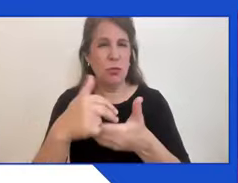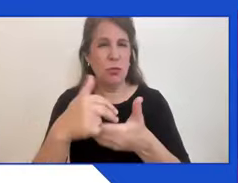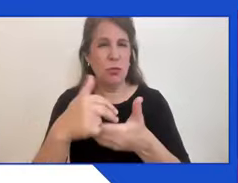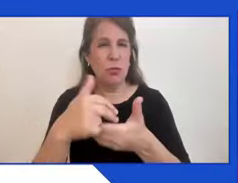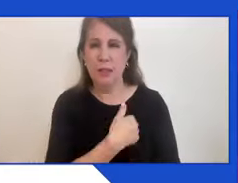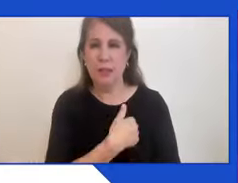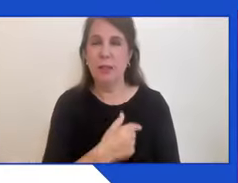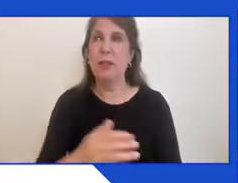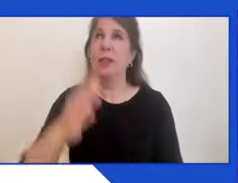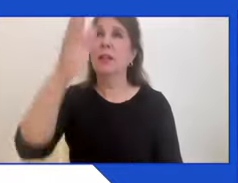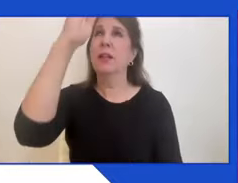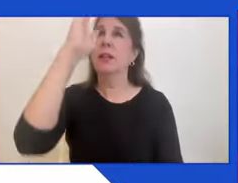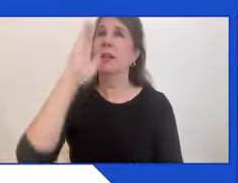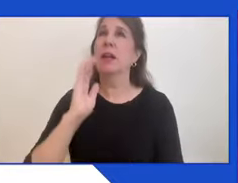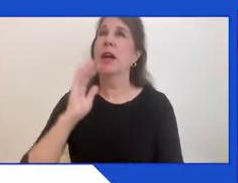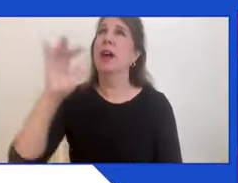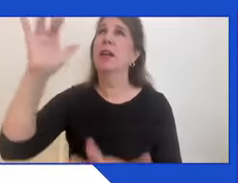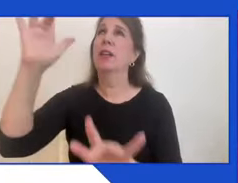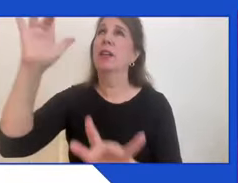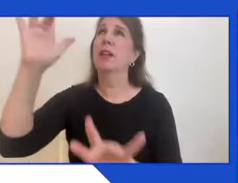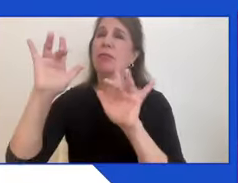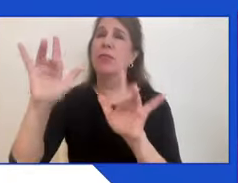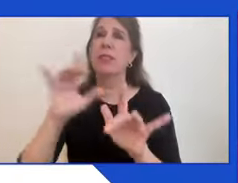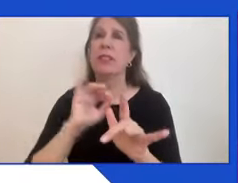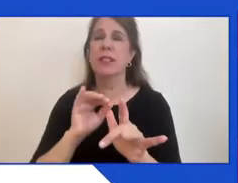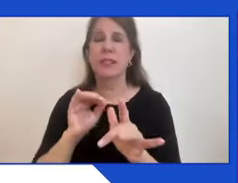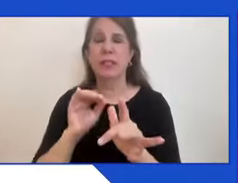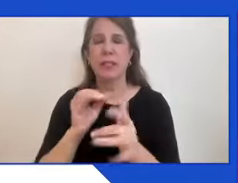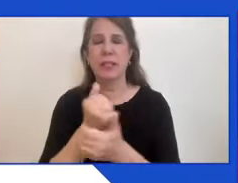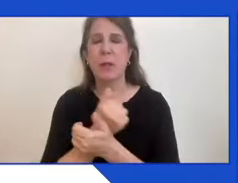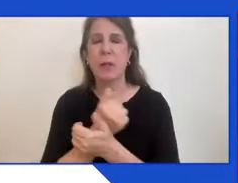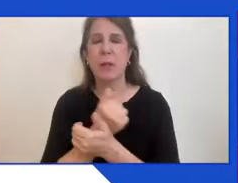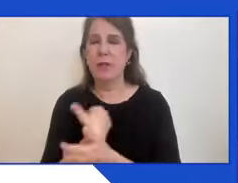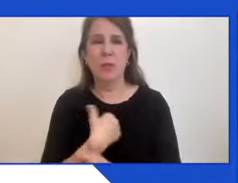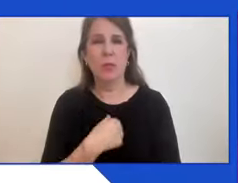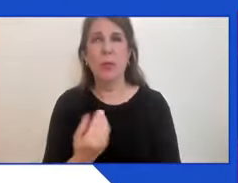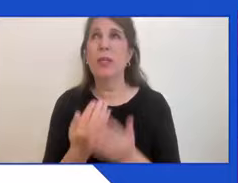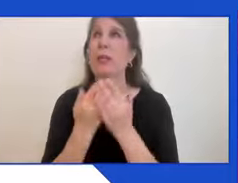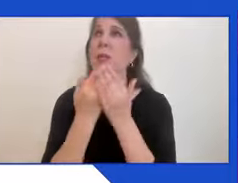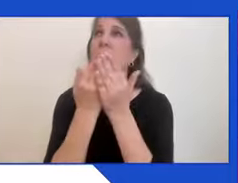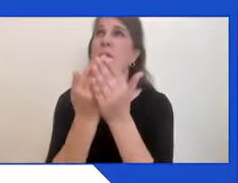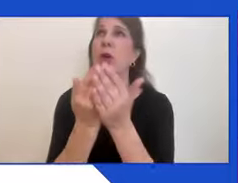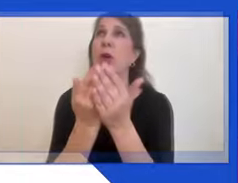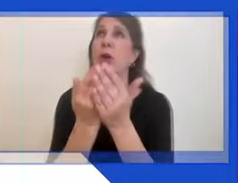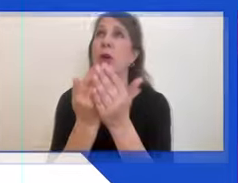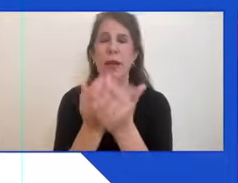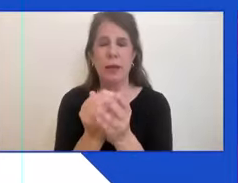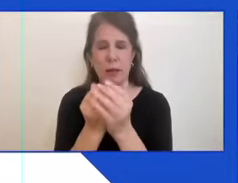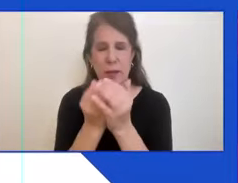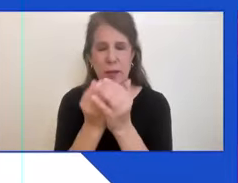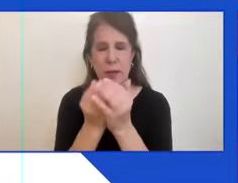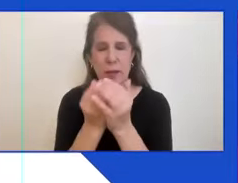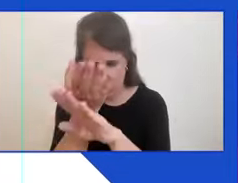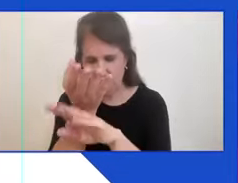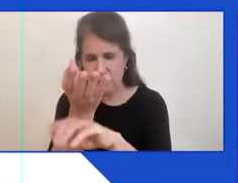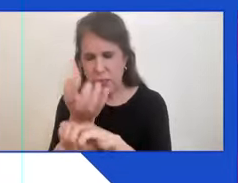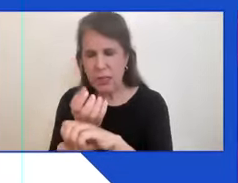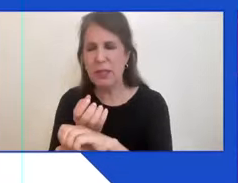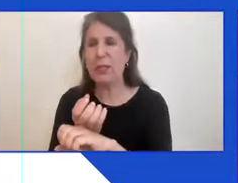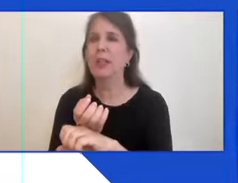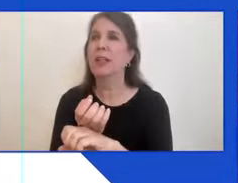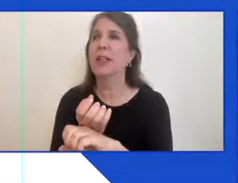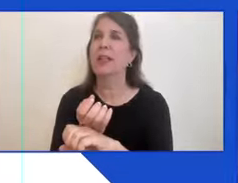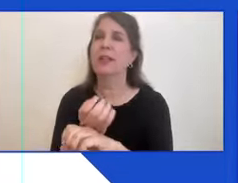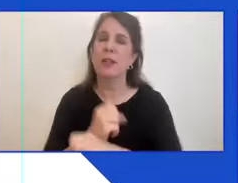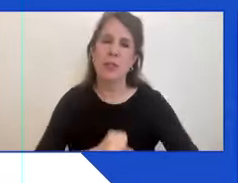God of mercy and compassion, we pray, we plead that you bless,